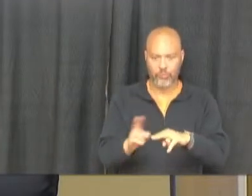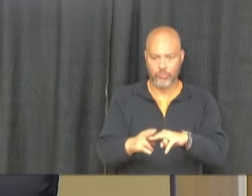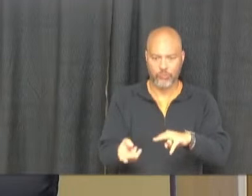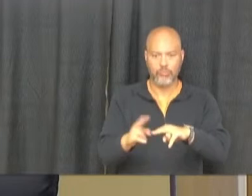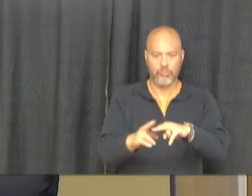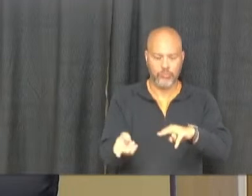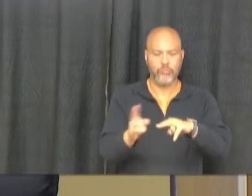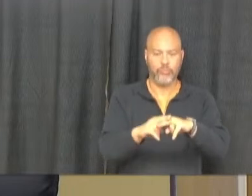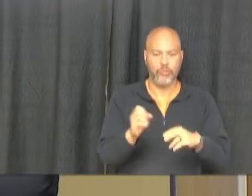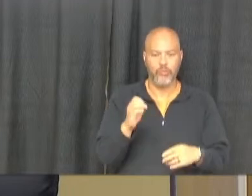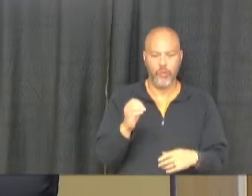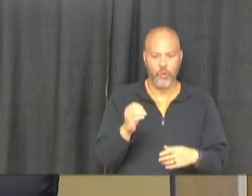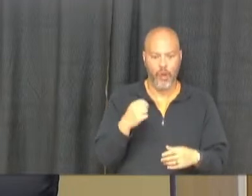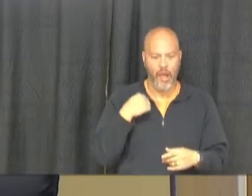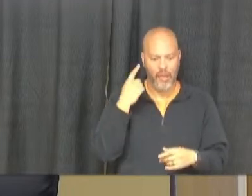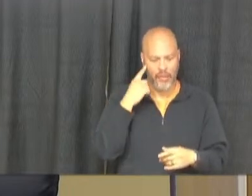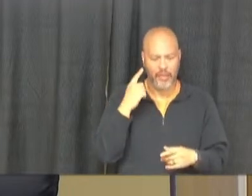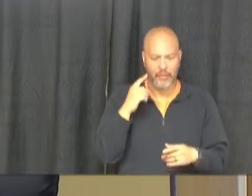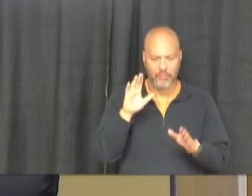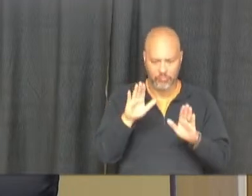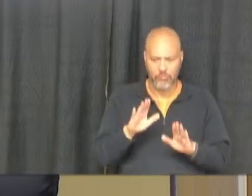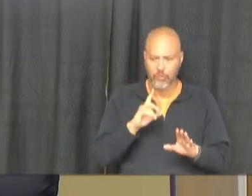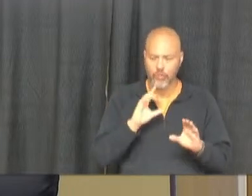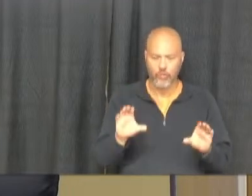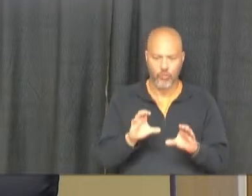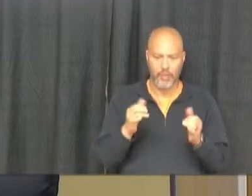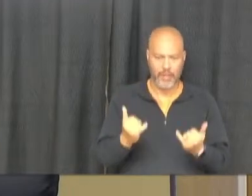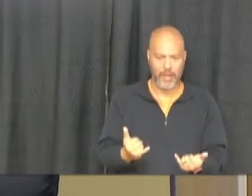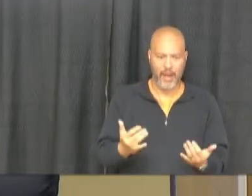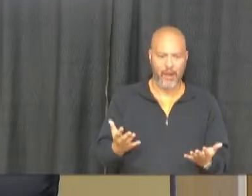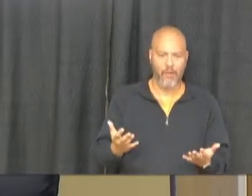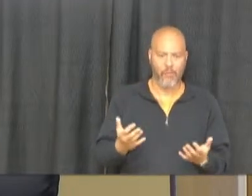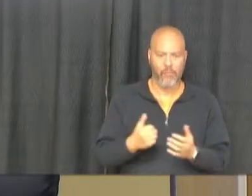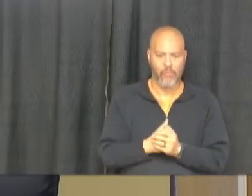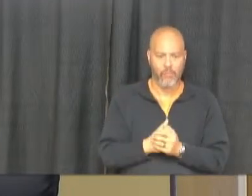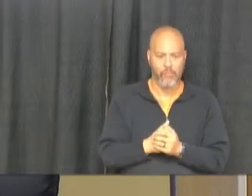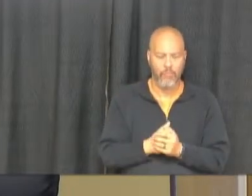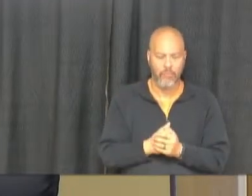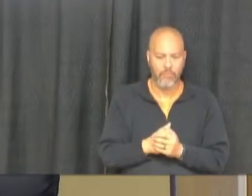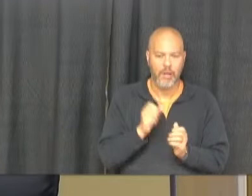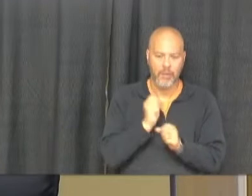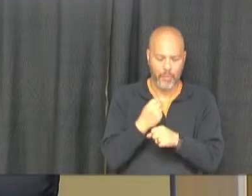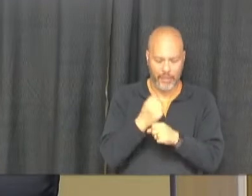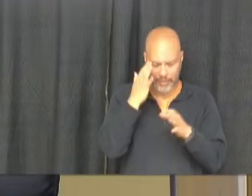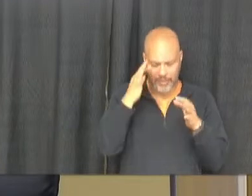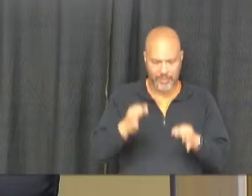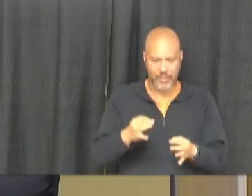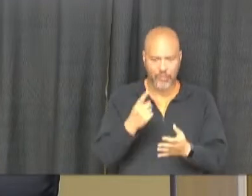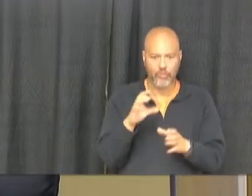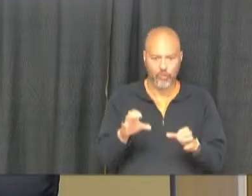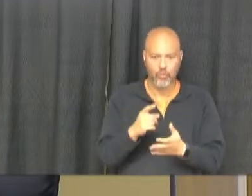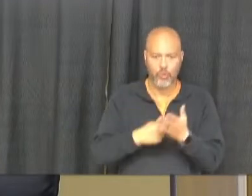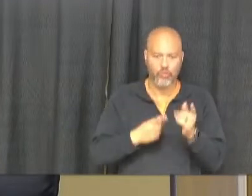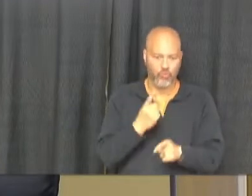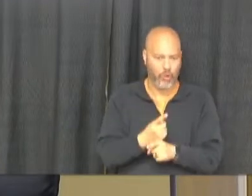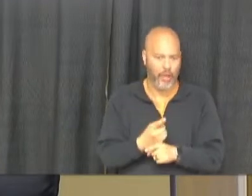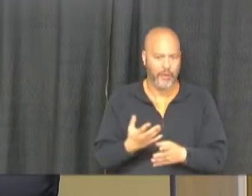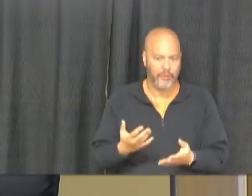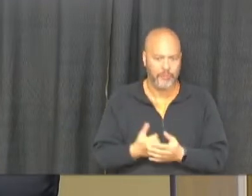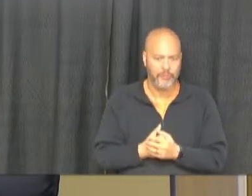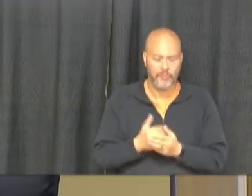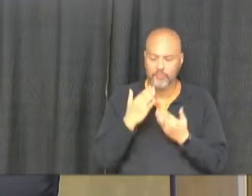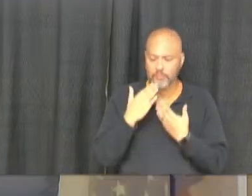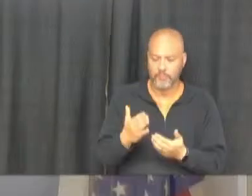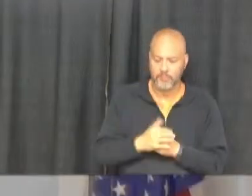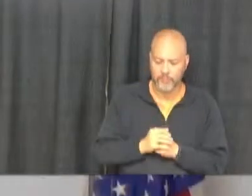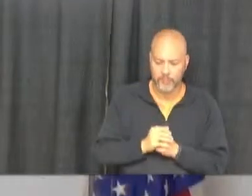And so, I think it's just great to do it now, and make the decision to do what is right.